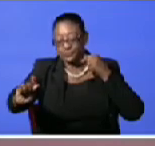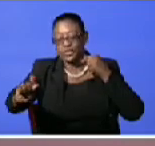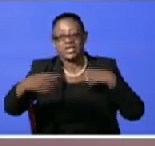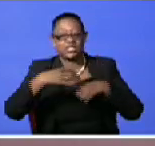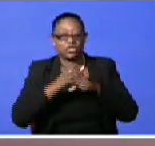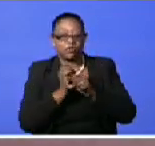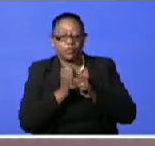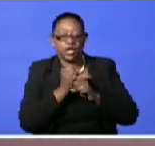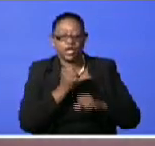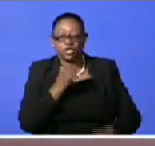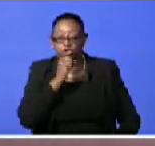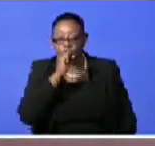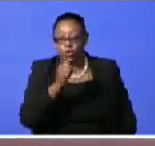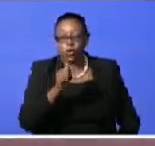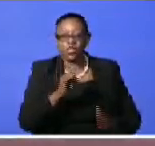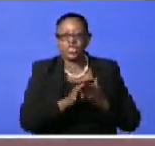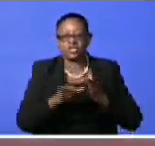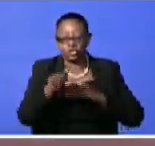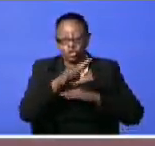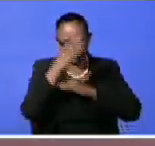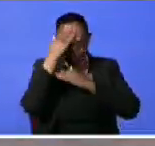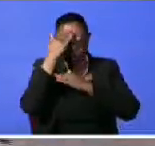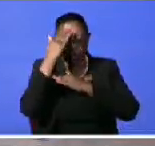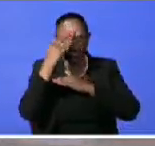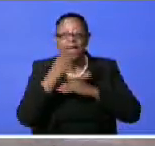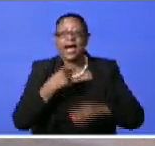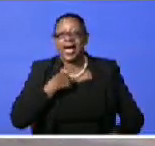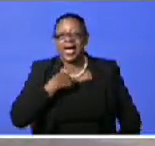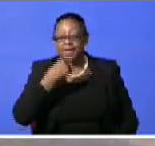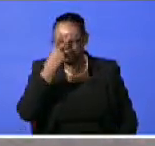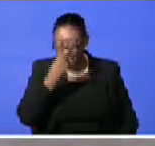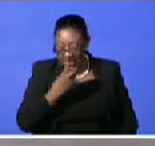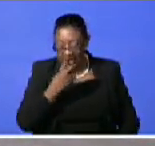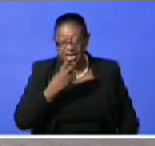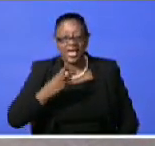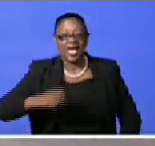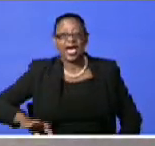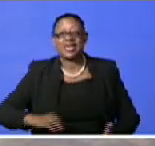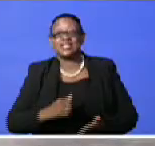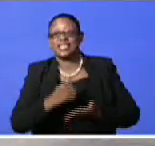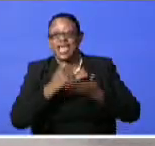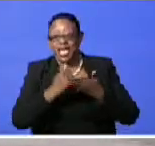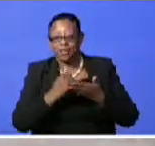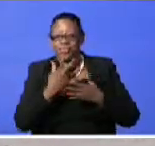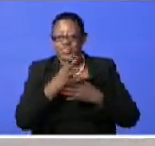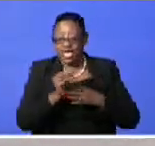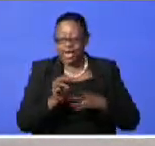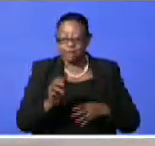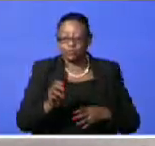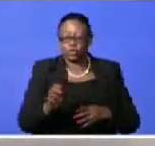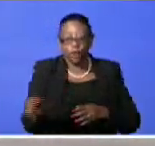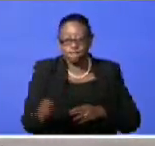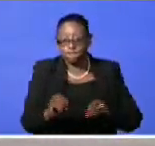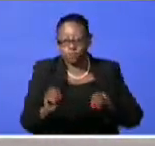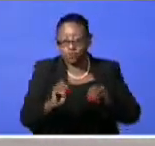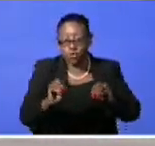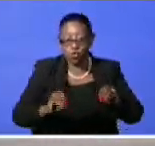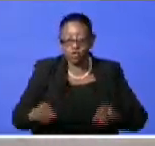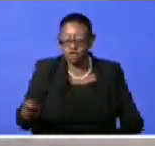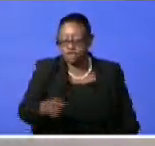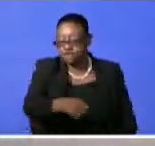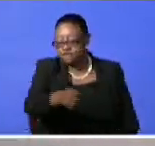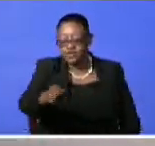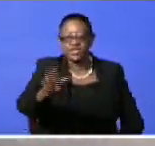you are a blind person. And it's also a tool for mobility and independent